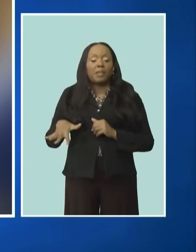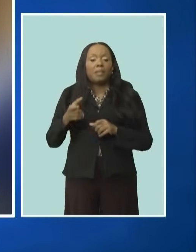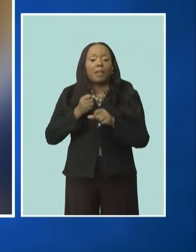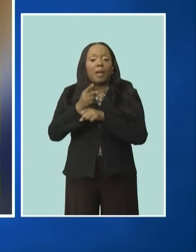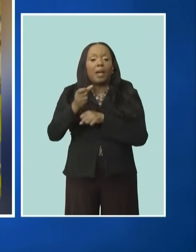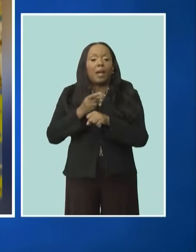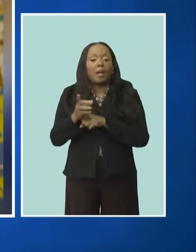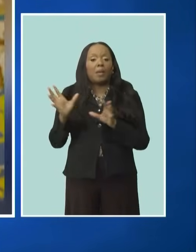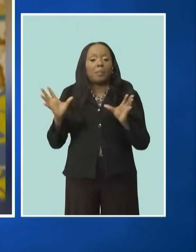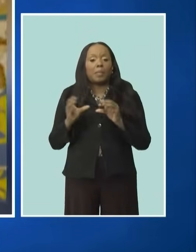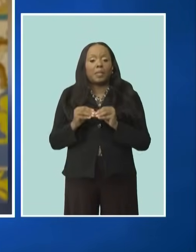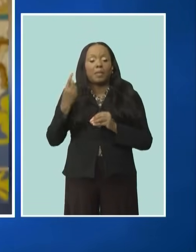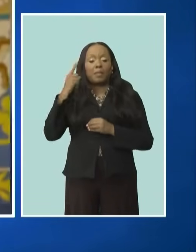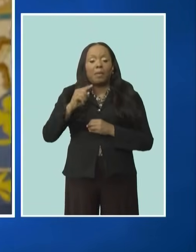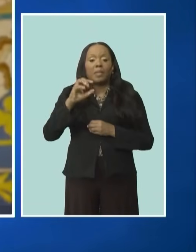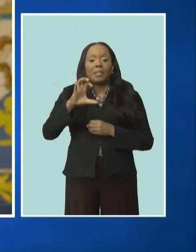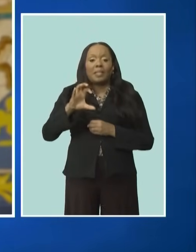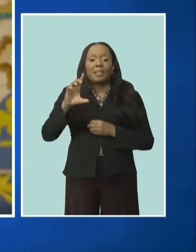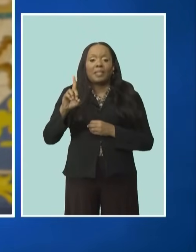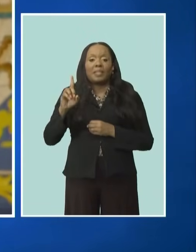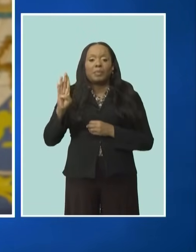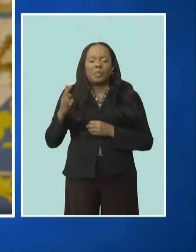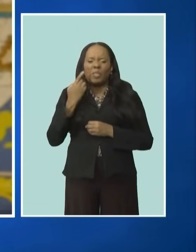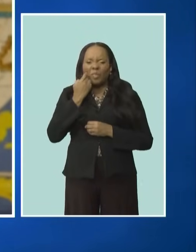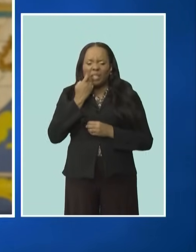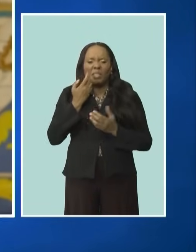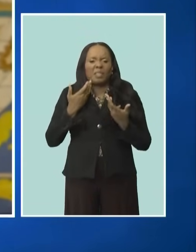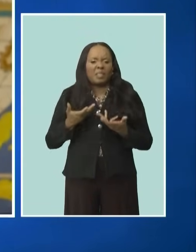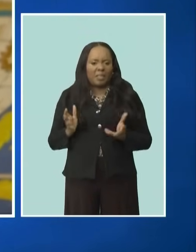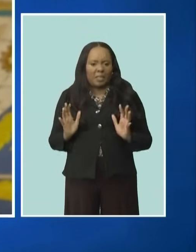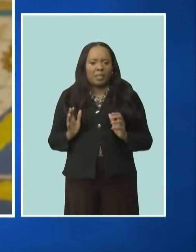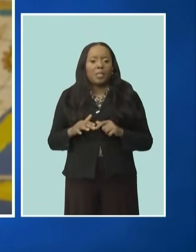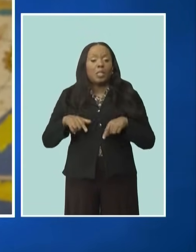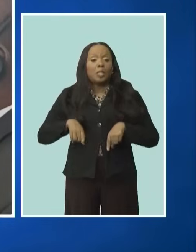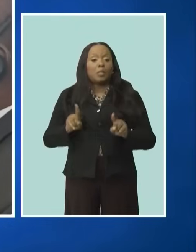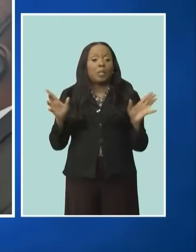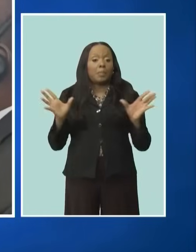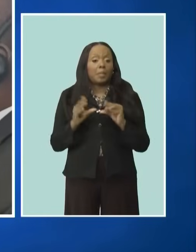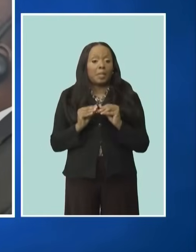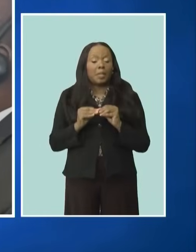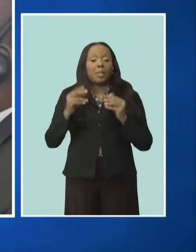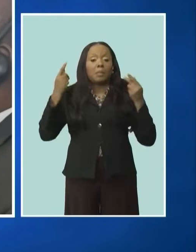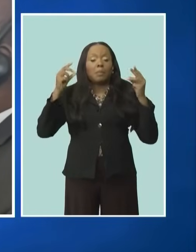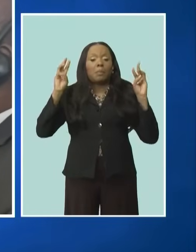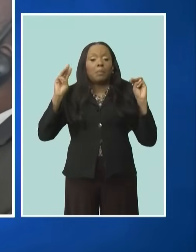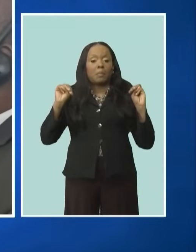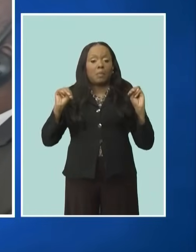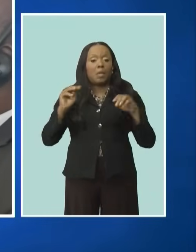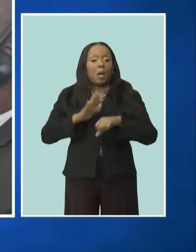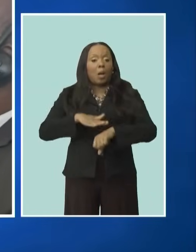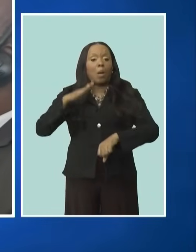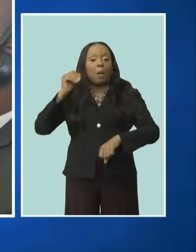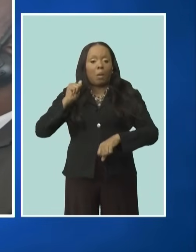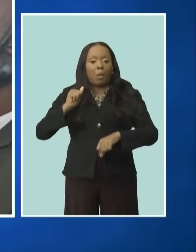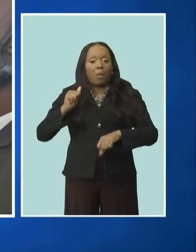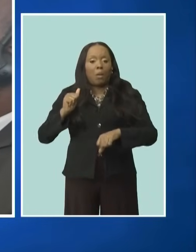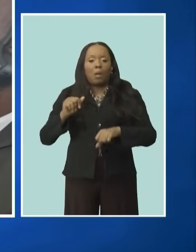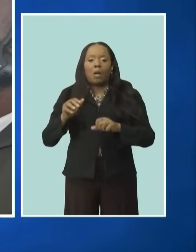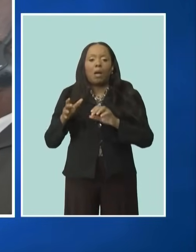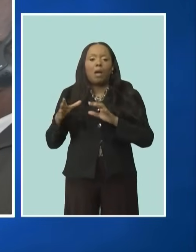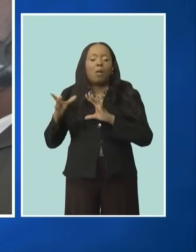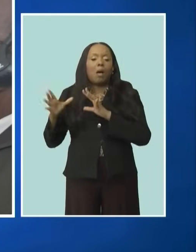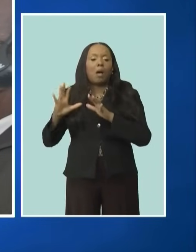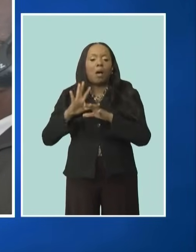concluded 55th annual meeting of the Caribbean Development Bank. During the summit, Prime Minister Mley called for a